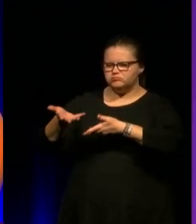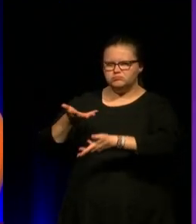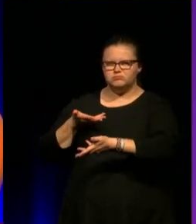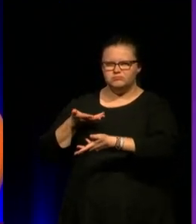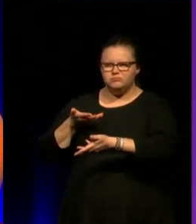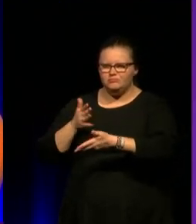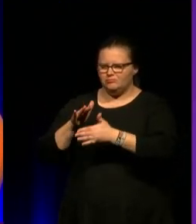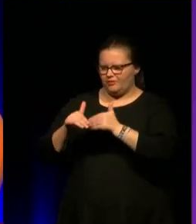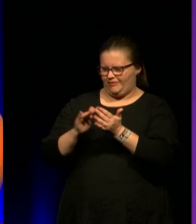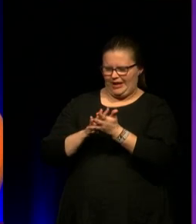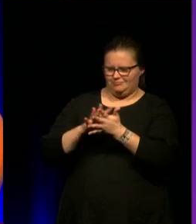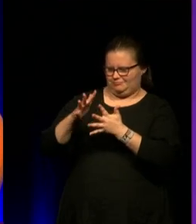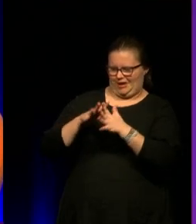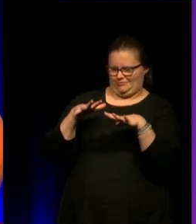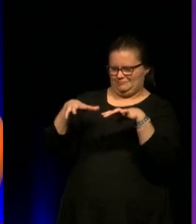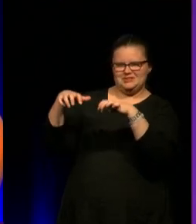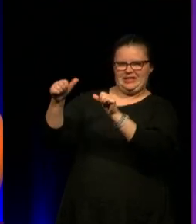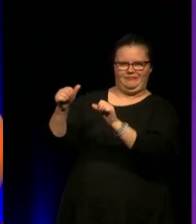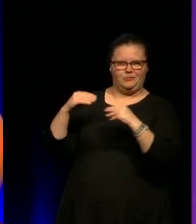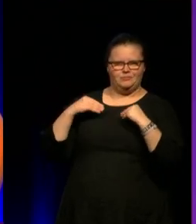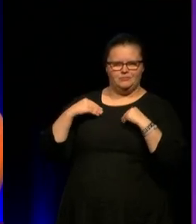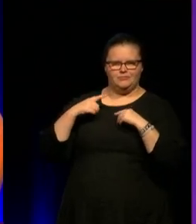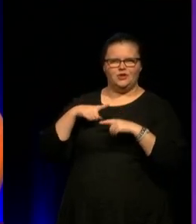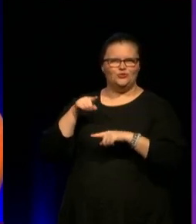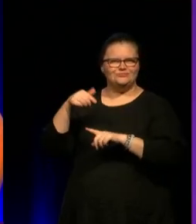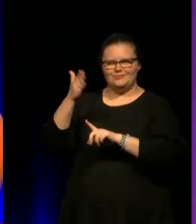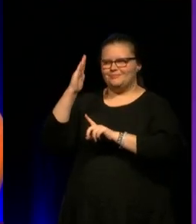for being an entrepreneur because they've been there and